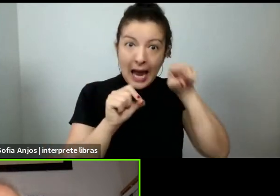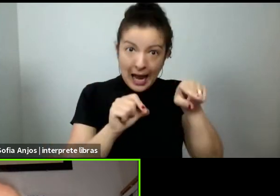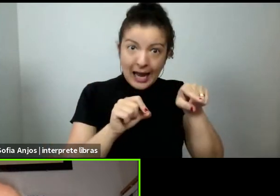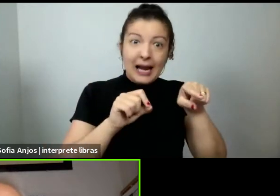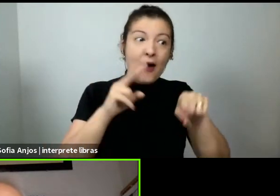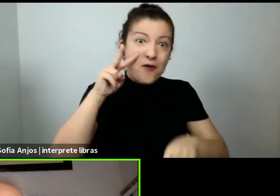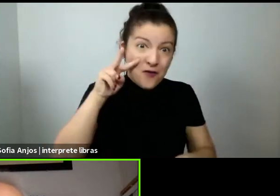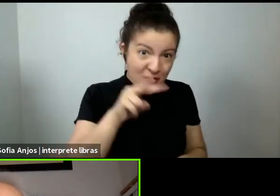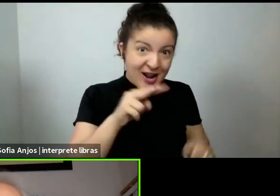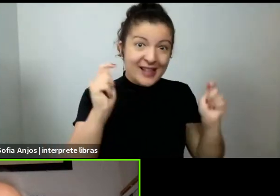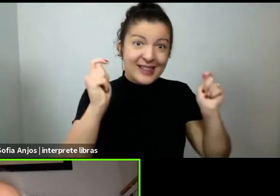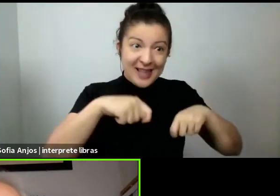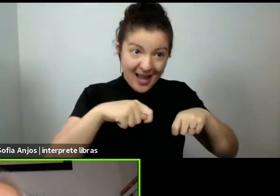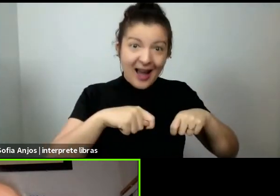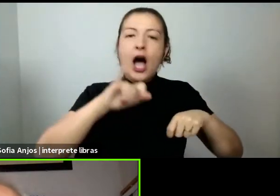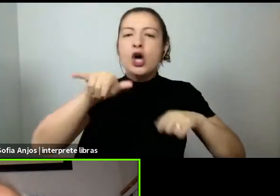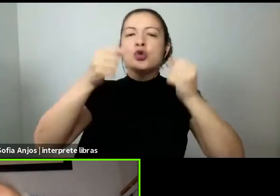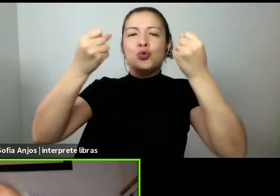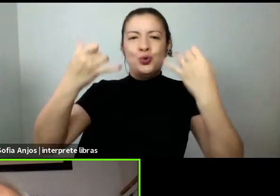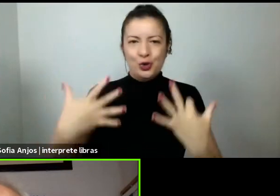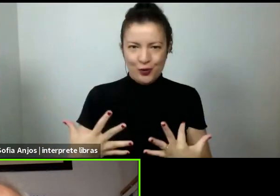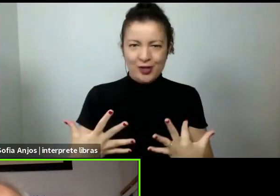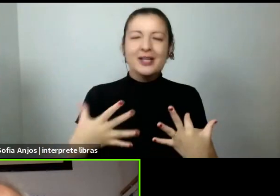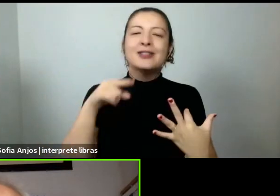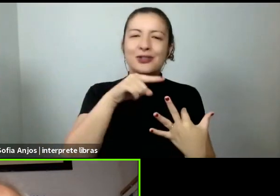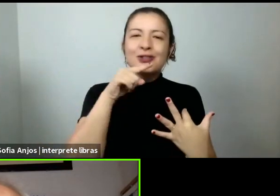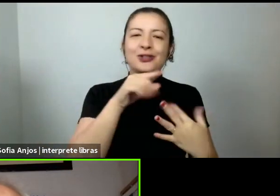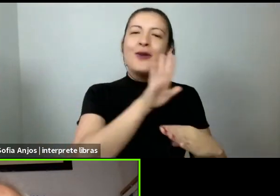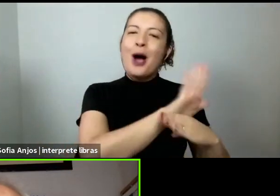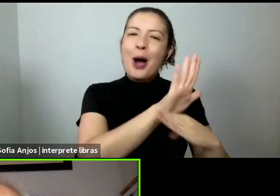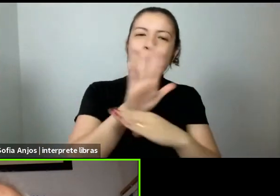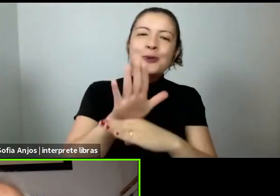so you're talking about, of course, with